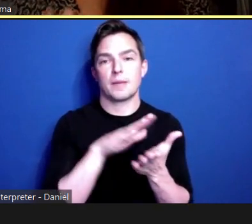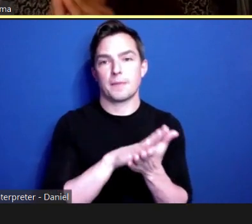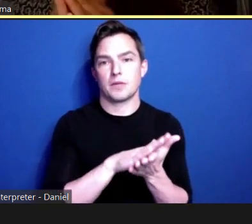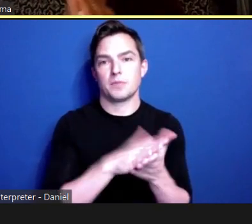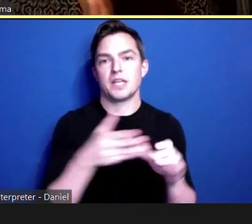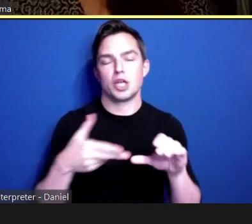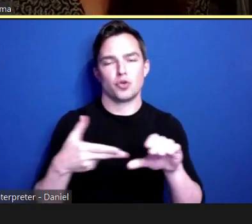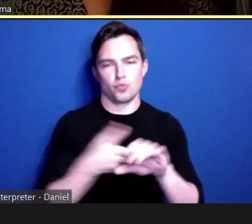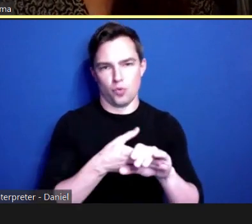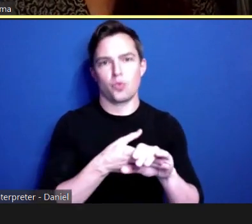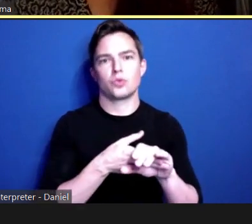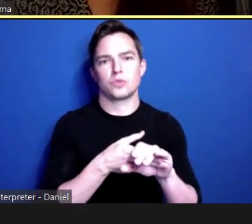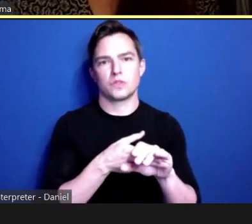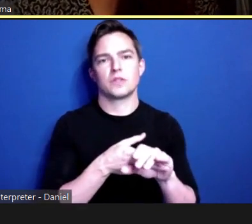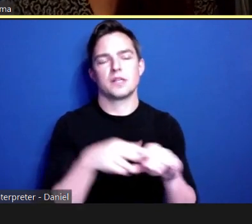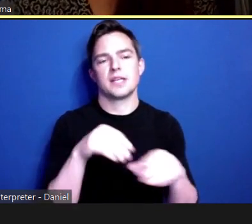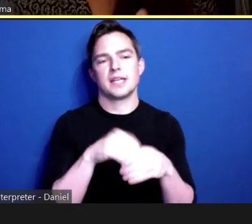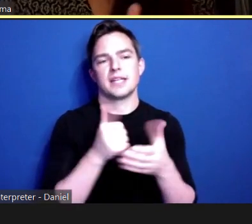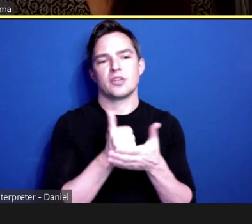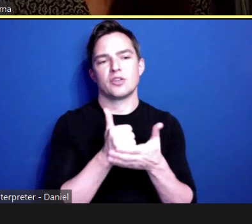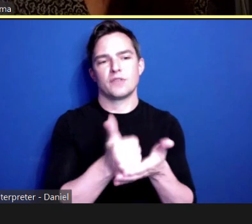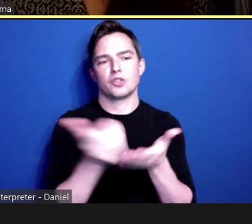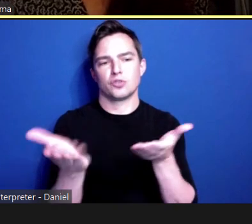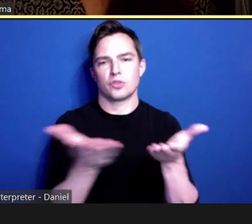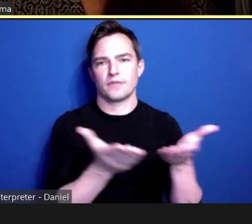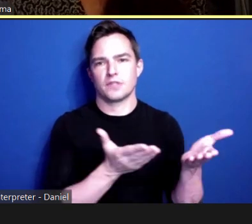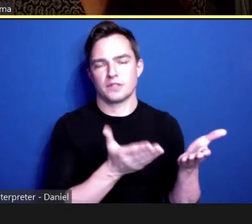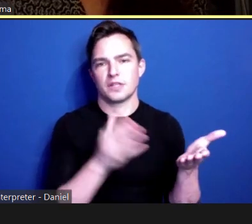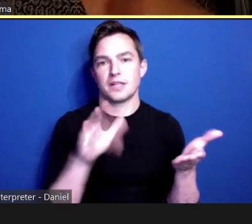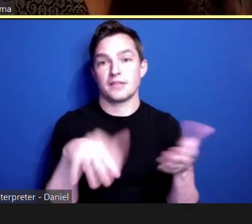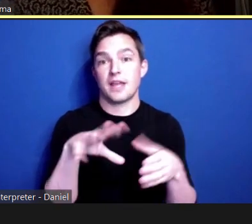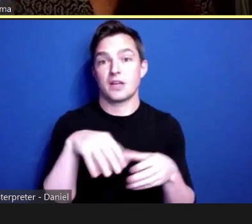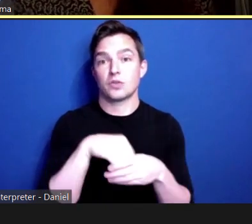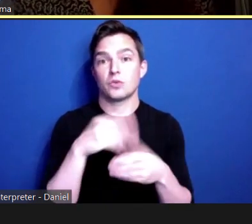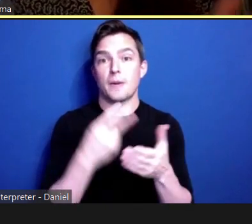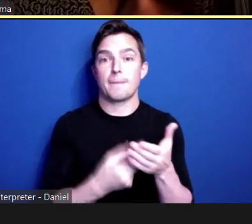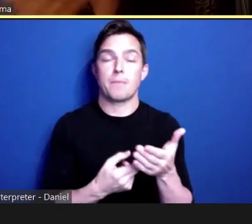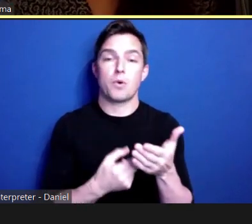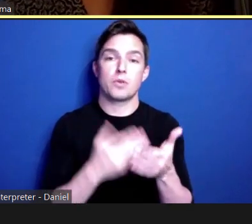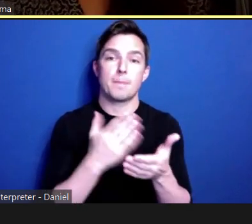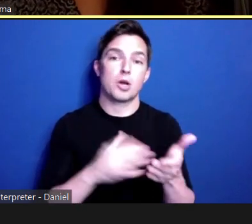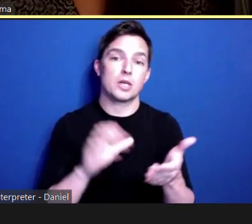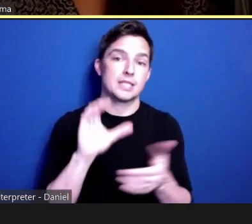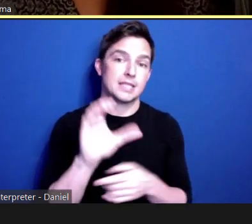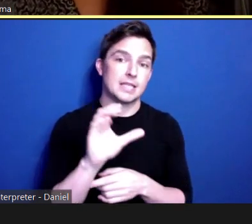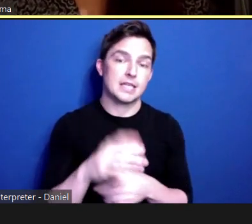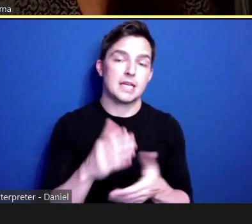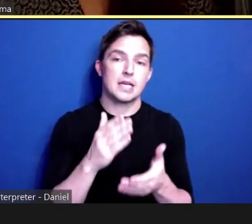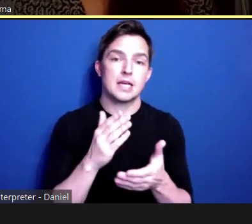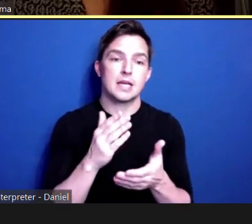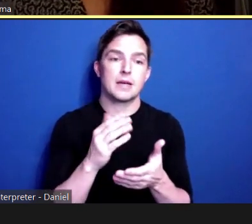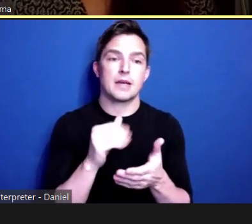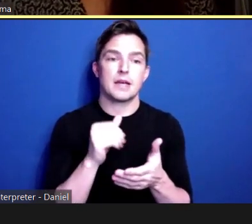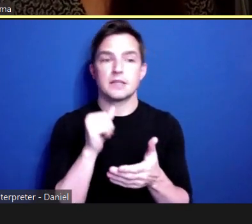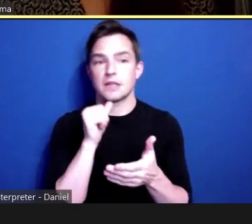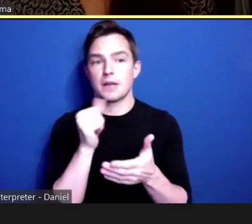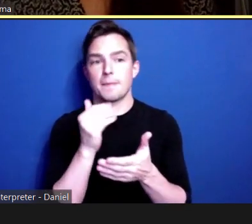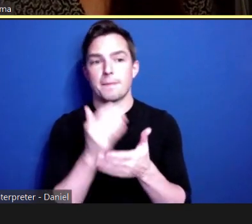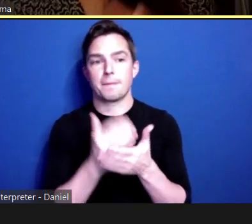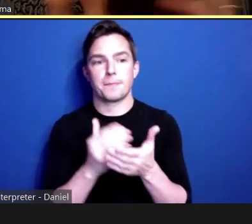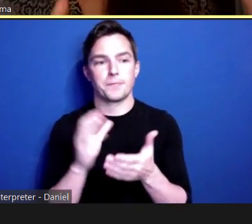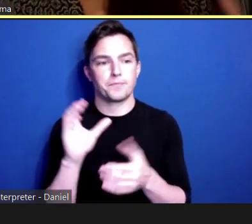enrolled in intervention services, and that includes both Part C and non-Part C.